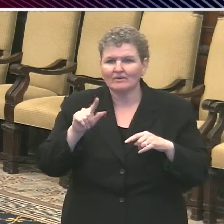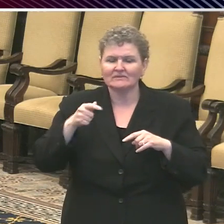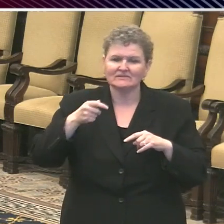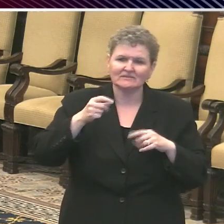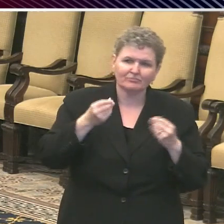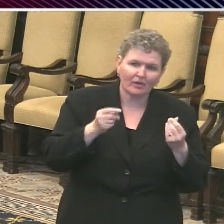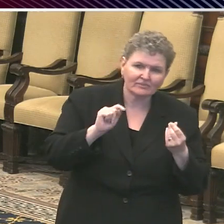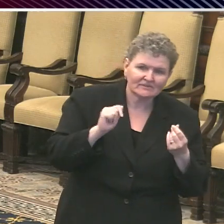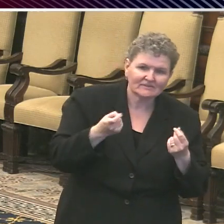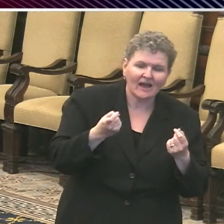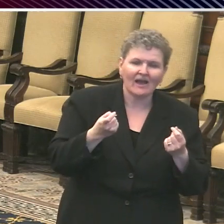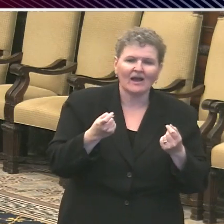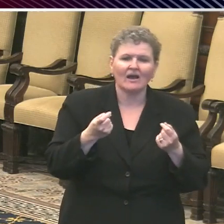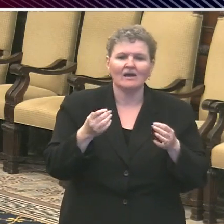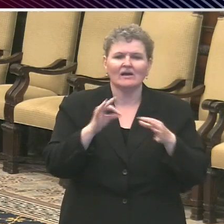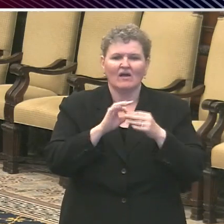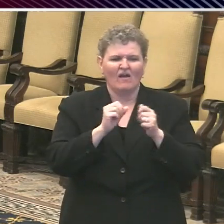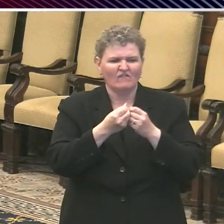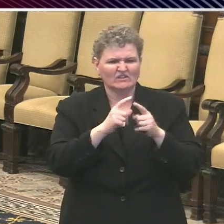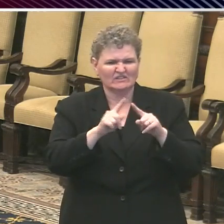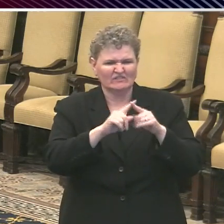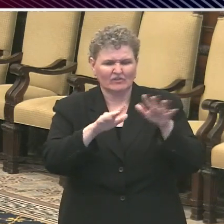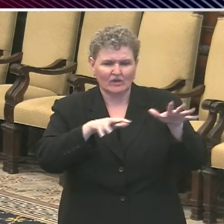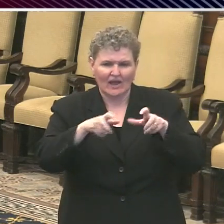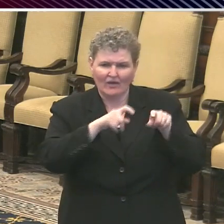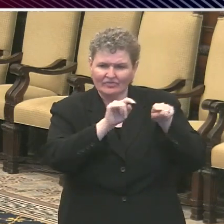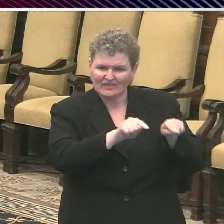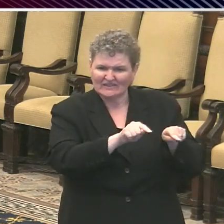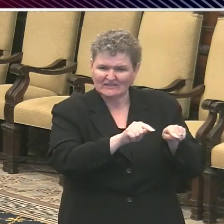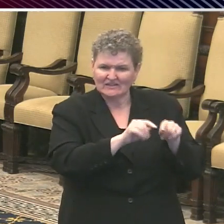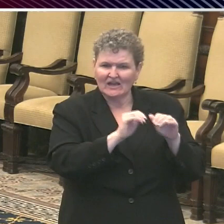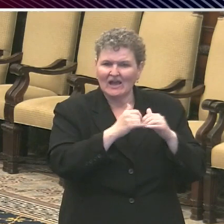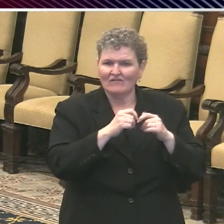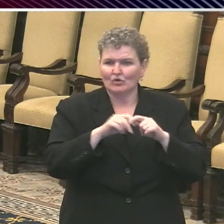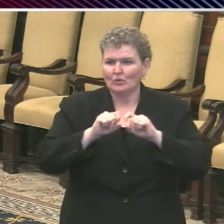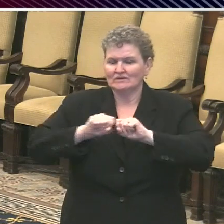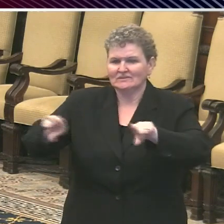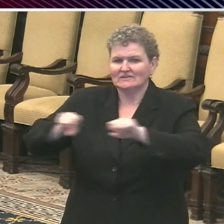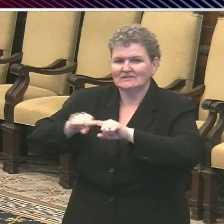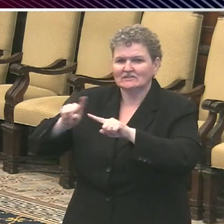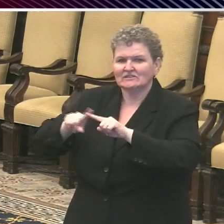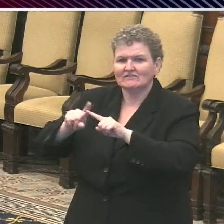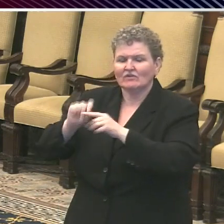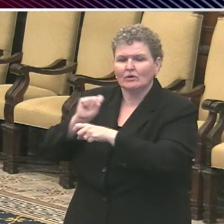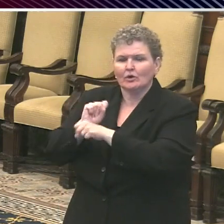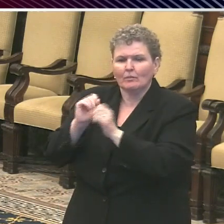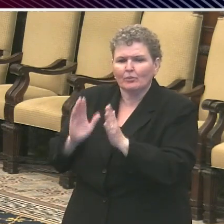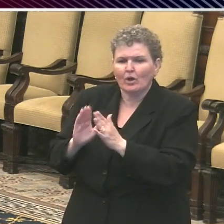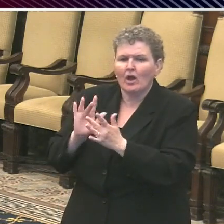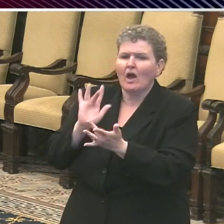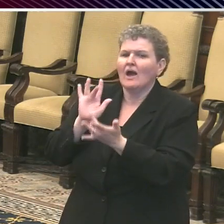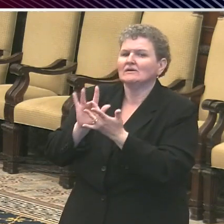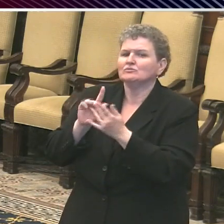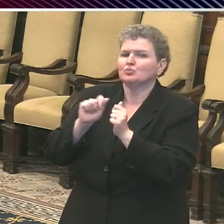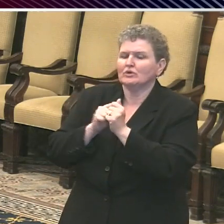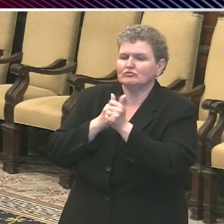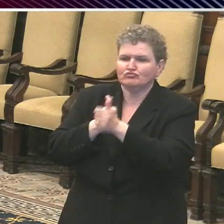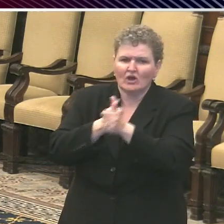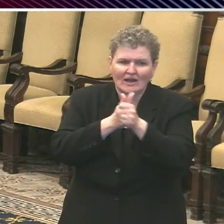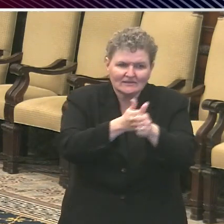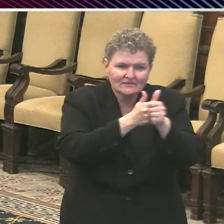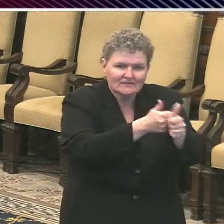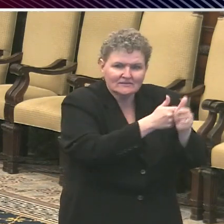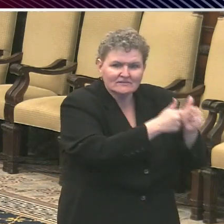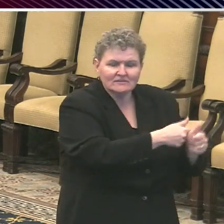house operation needs to do once we start sending out those new employees to do that work. I do want to, and